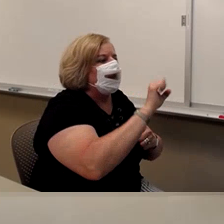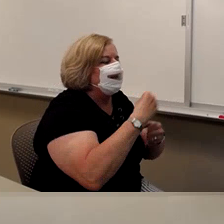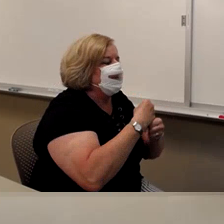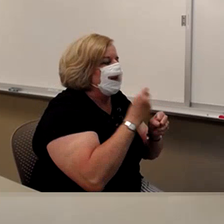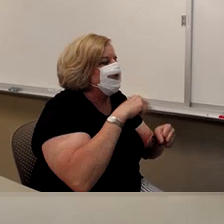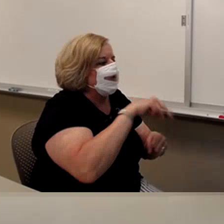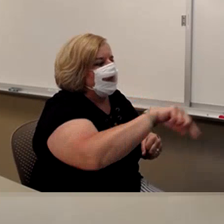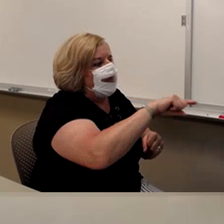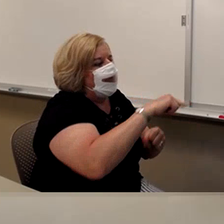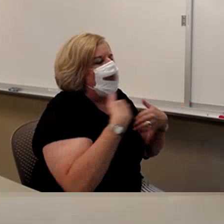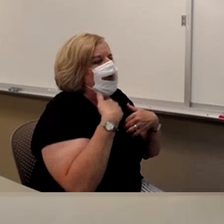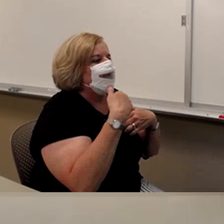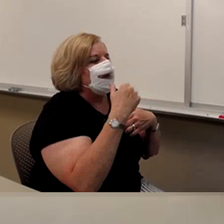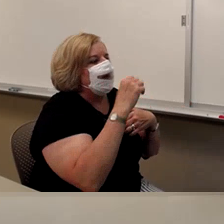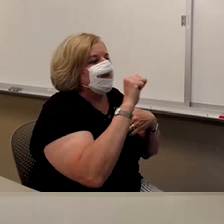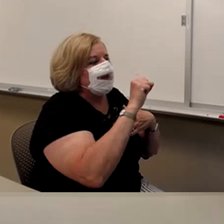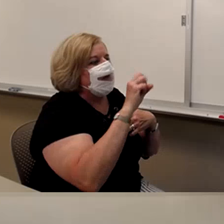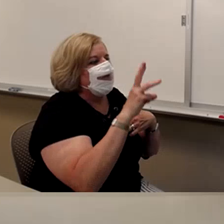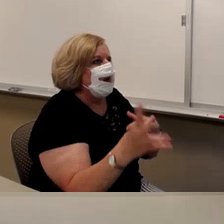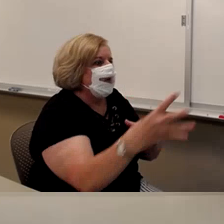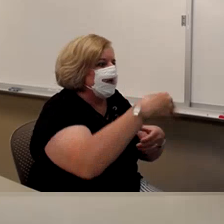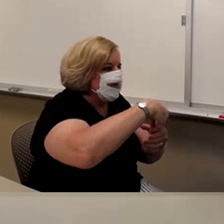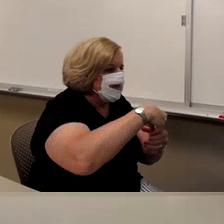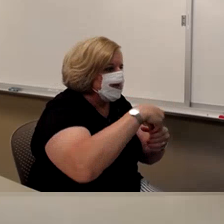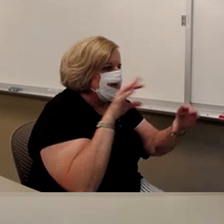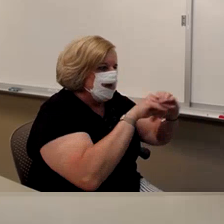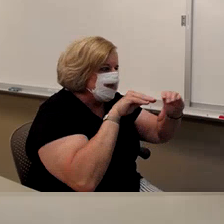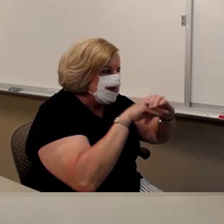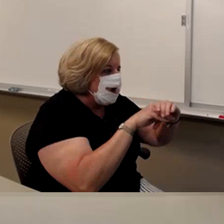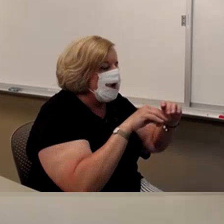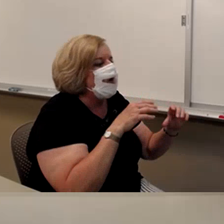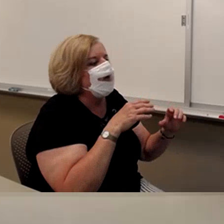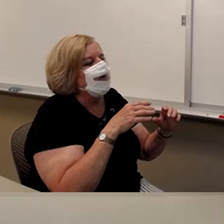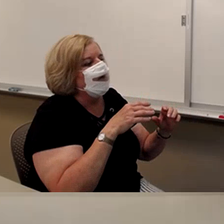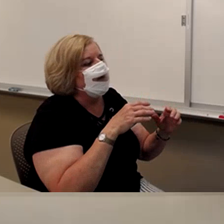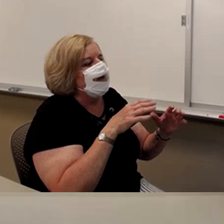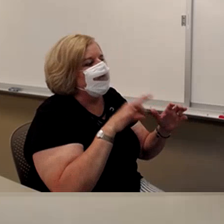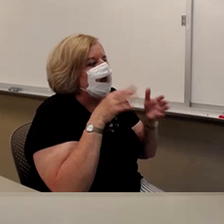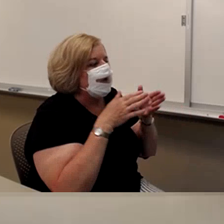software installed or put a help desk call in to get it installed.